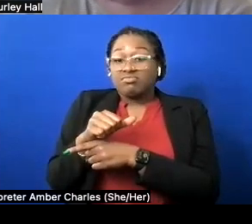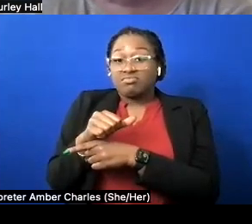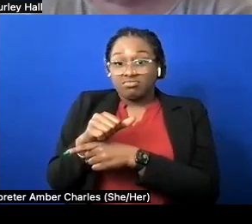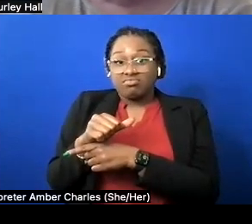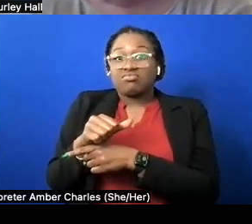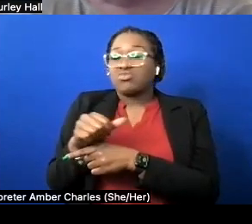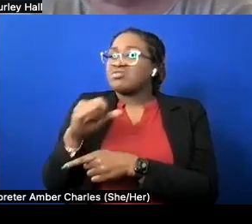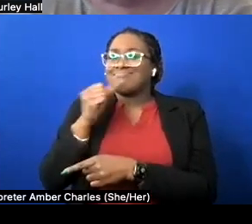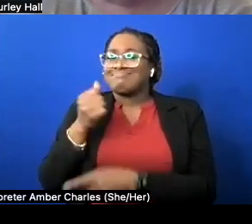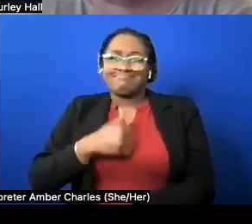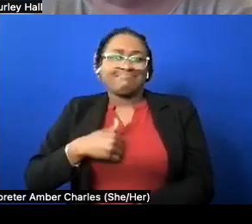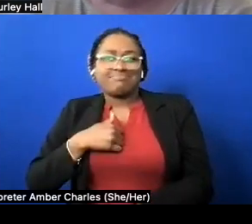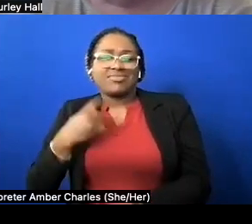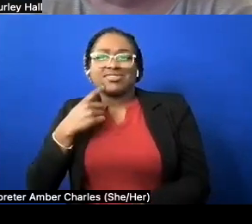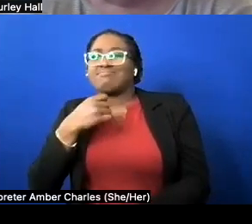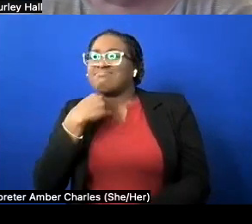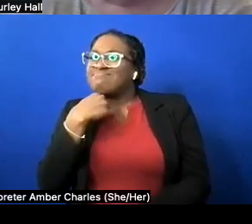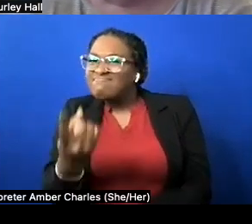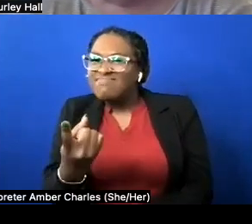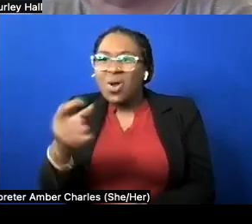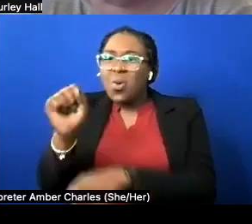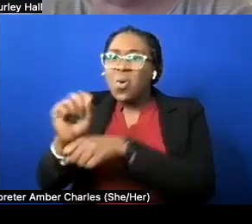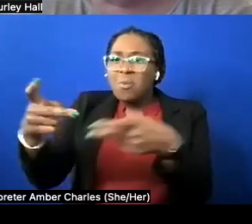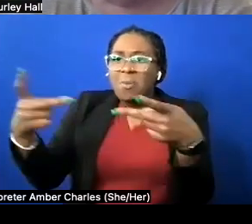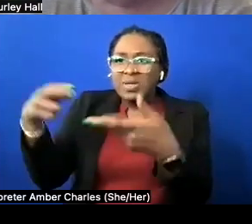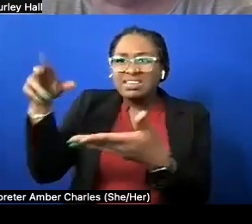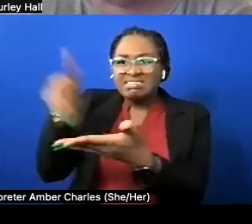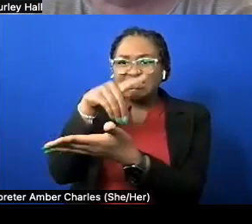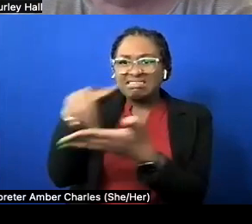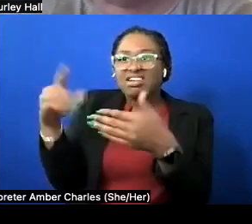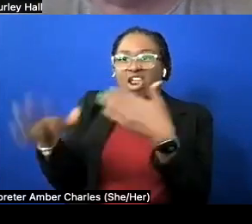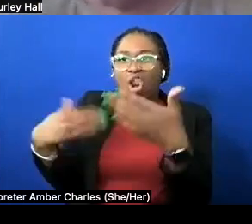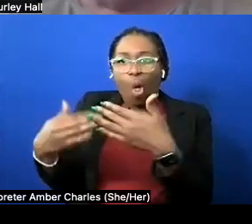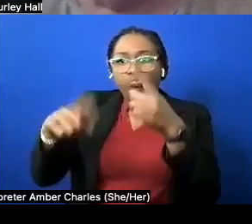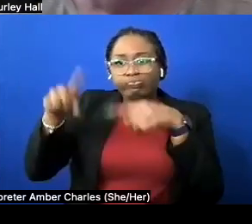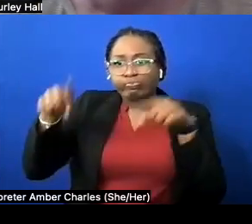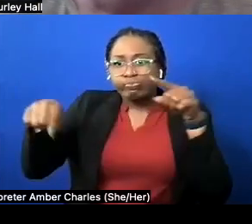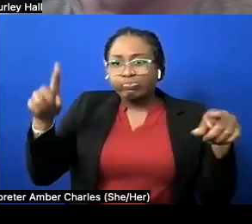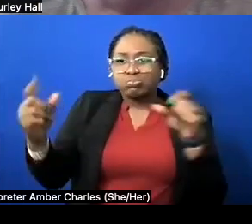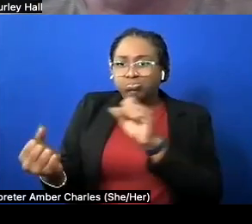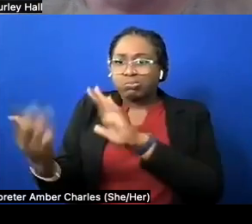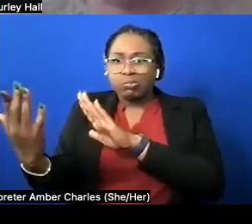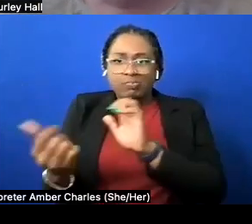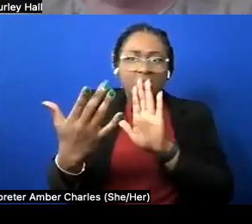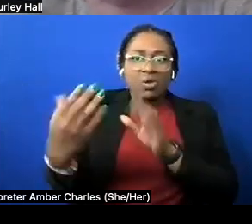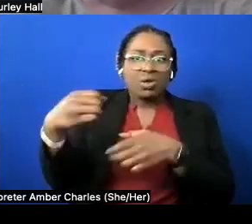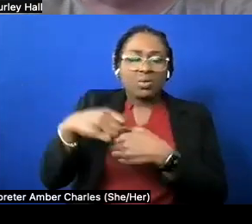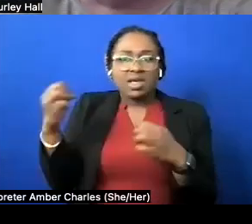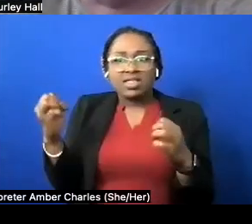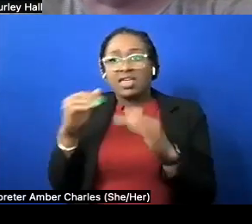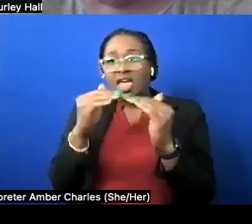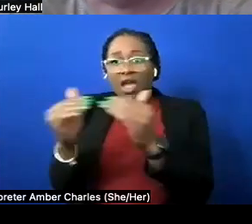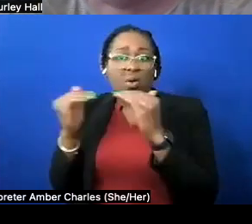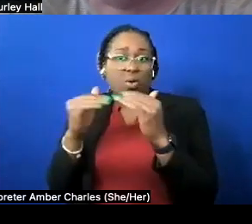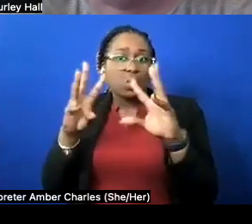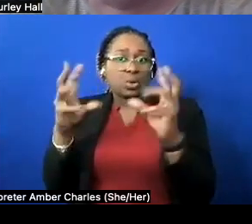unapologetically calls out workplace discrimination in all of its forms. By way of equity education workshops,